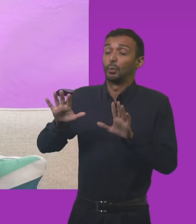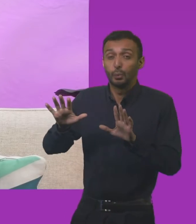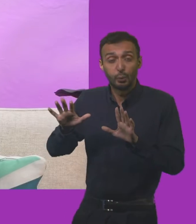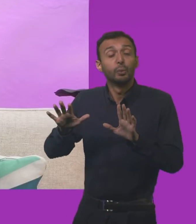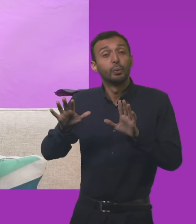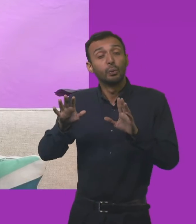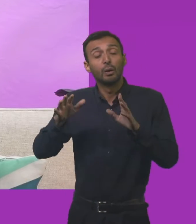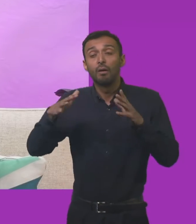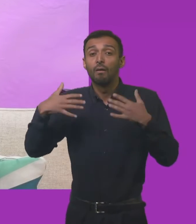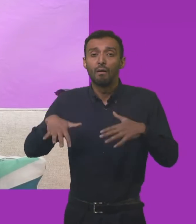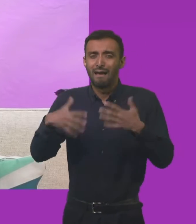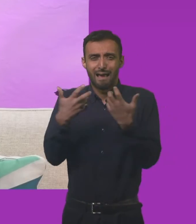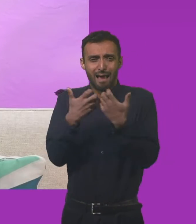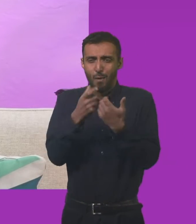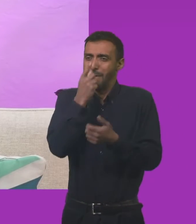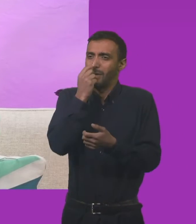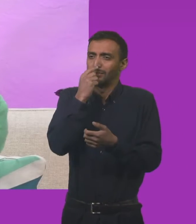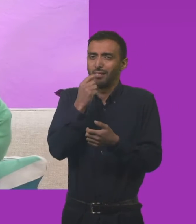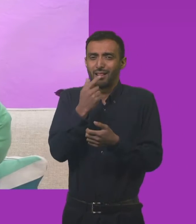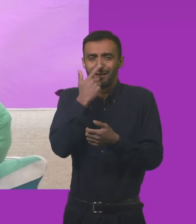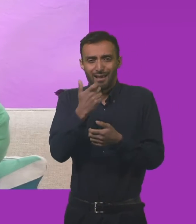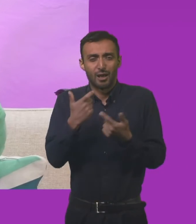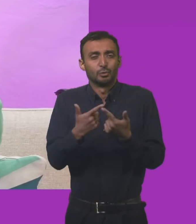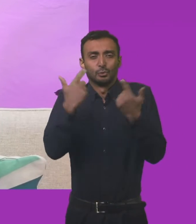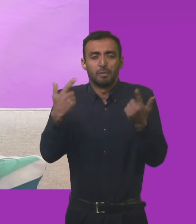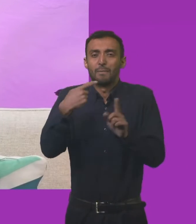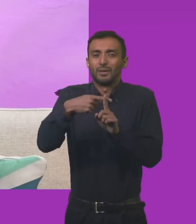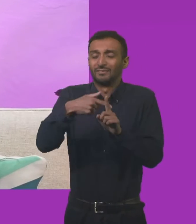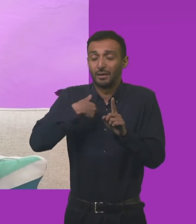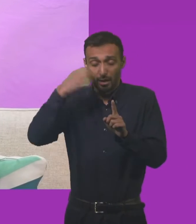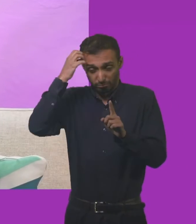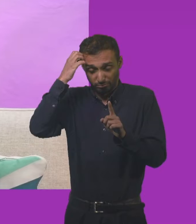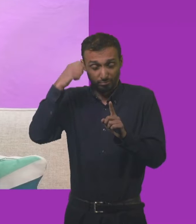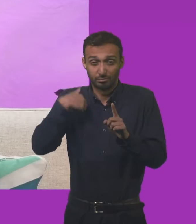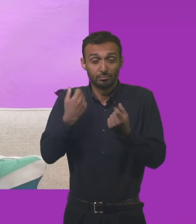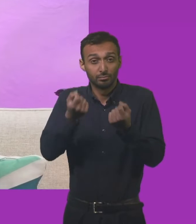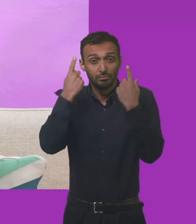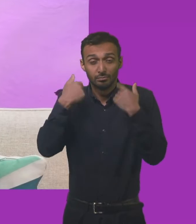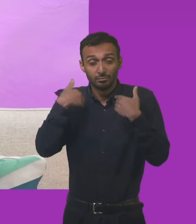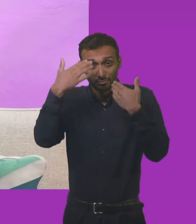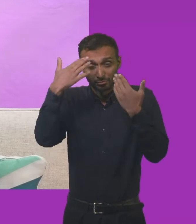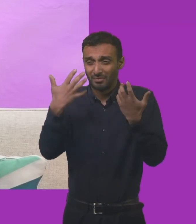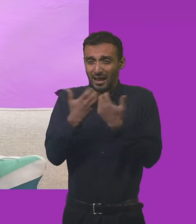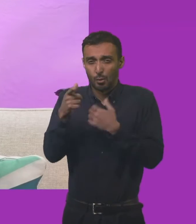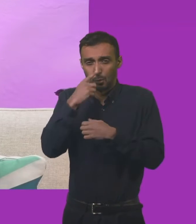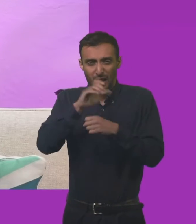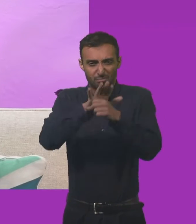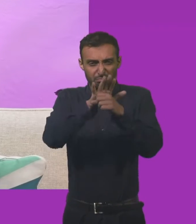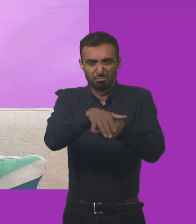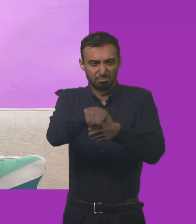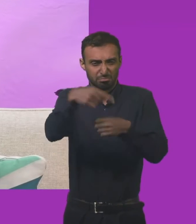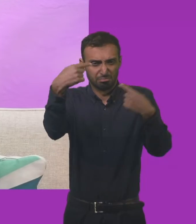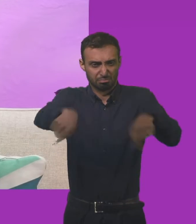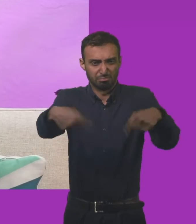too much positivity? Like, that to me is like, wow, trying to stifle somebody being happy, number one. And number two, if you're